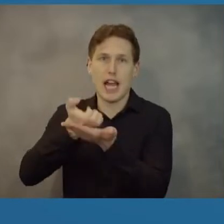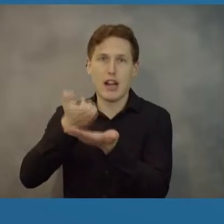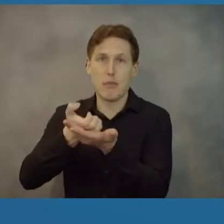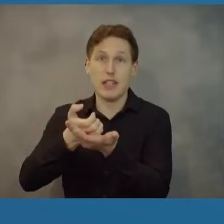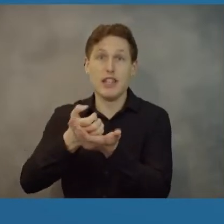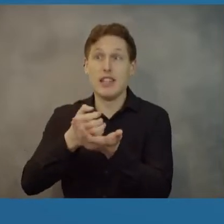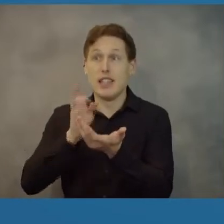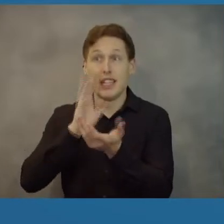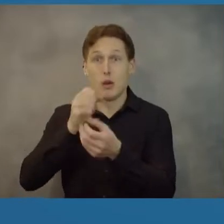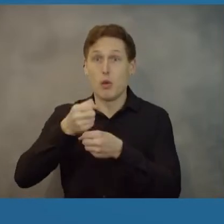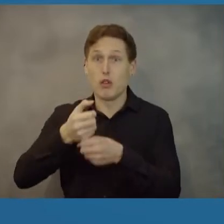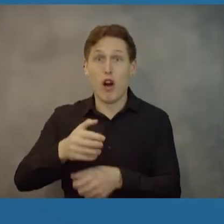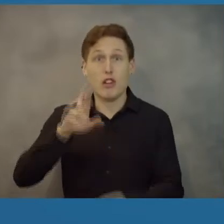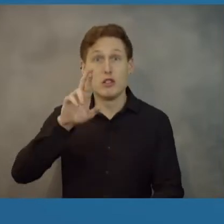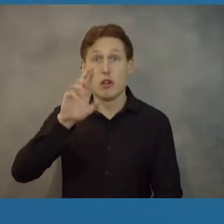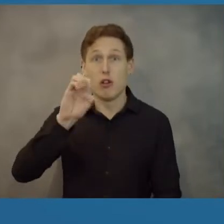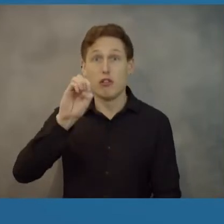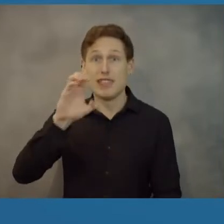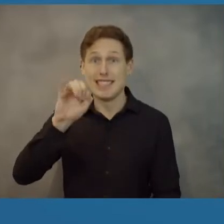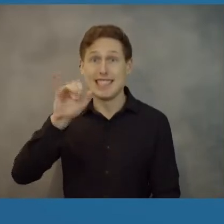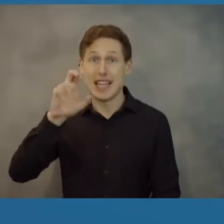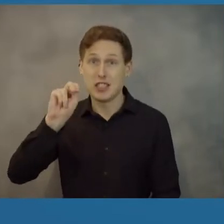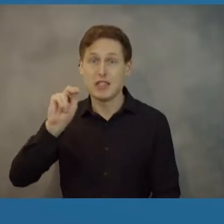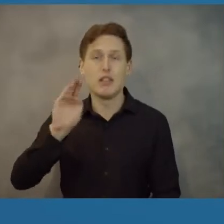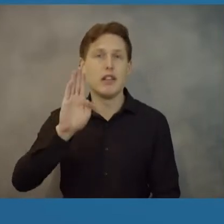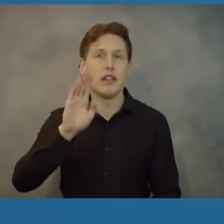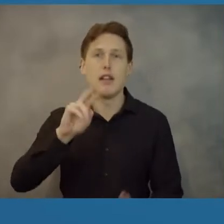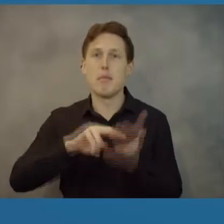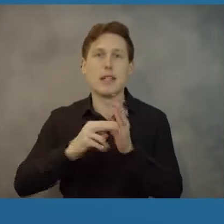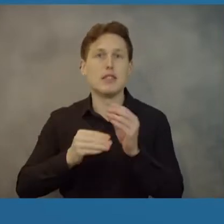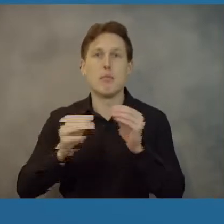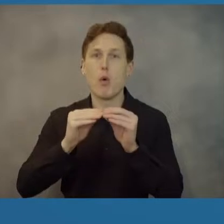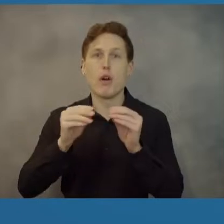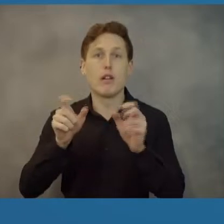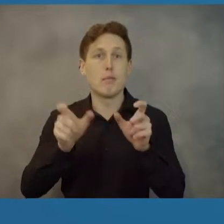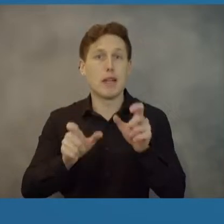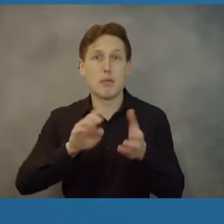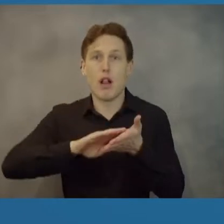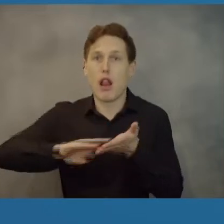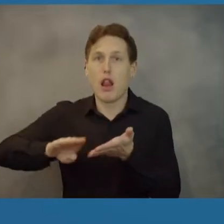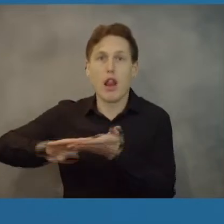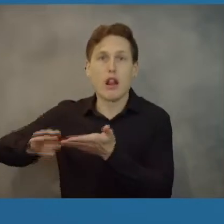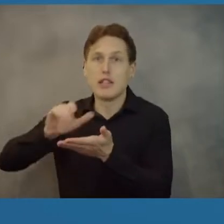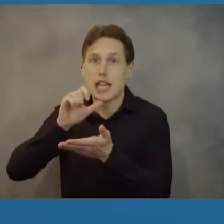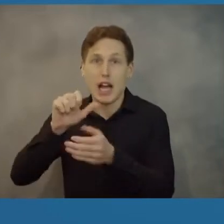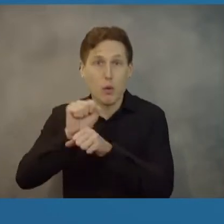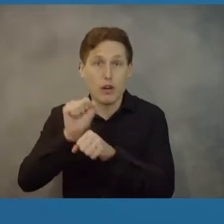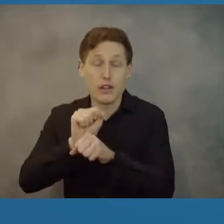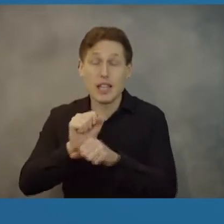people be unemployed, it is something that is very much in our conversations, but we're trying to manage,